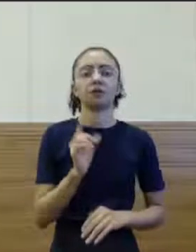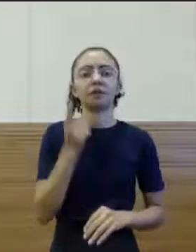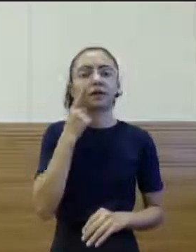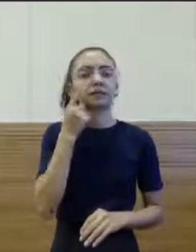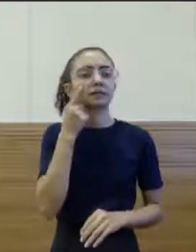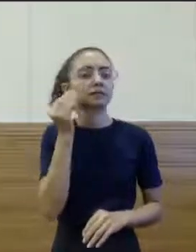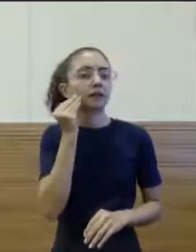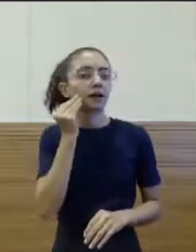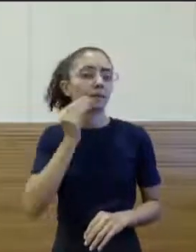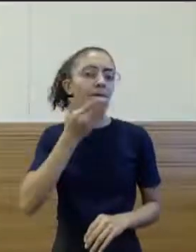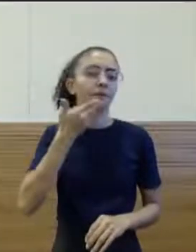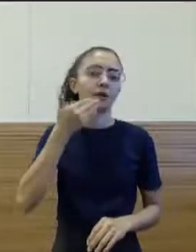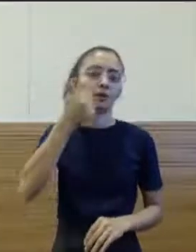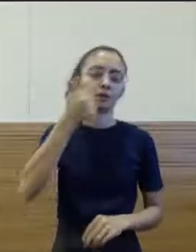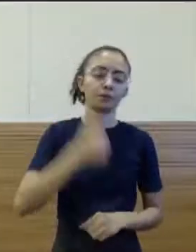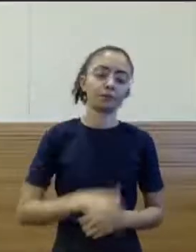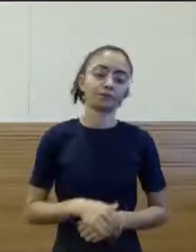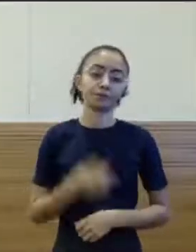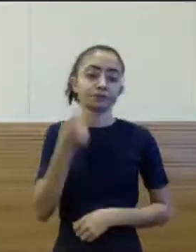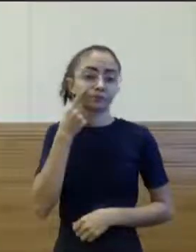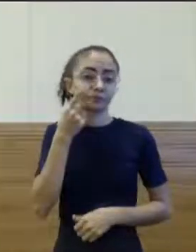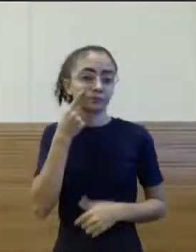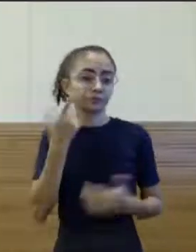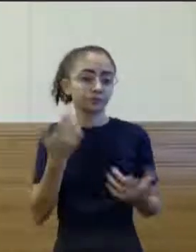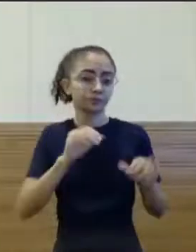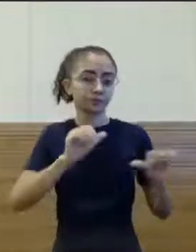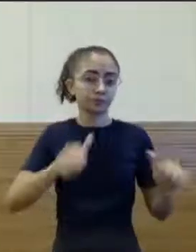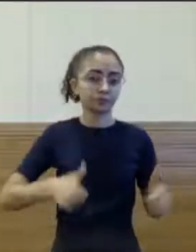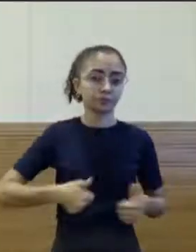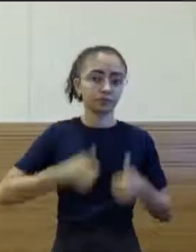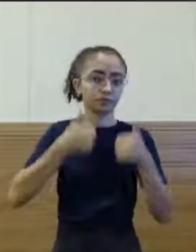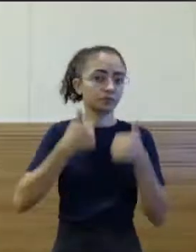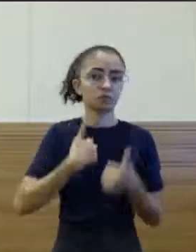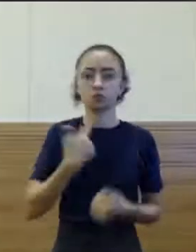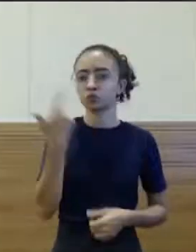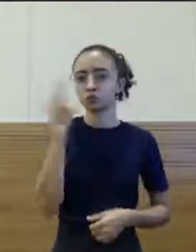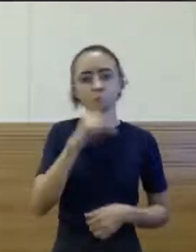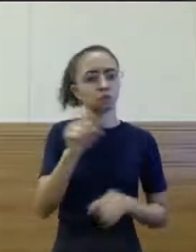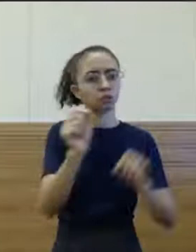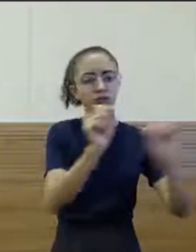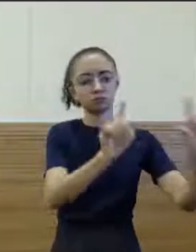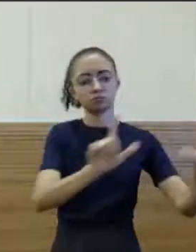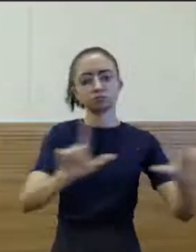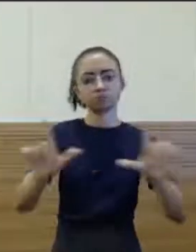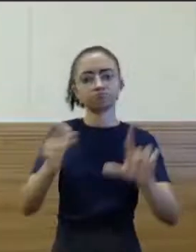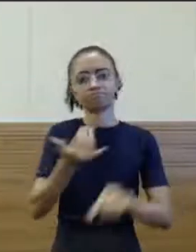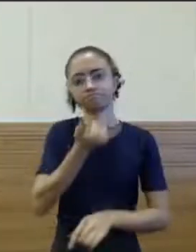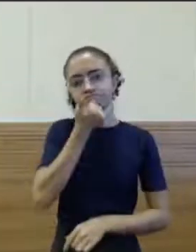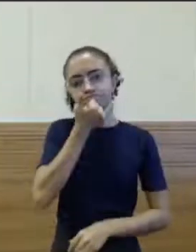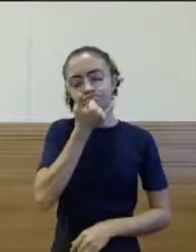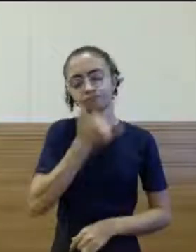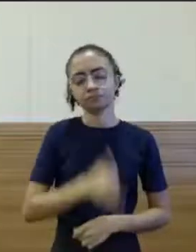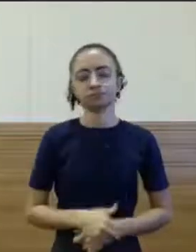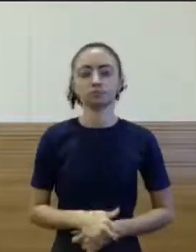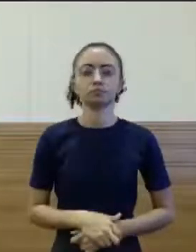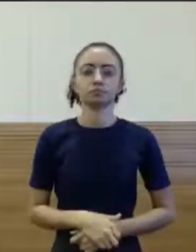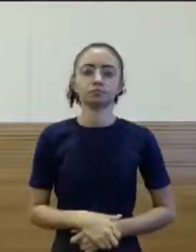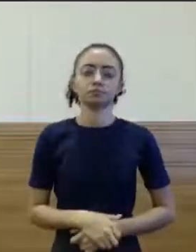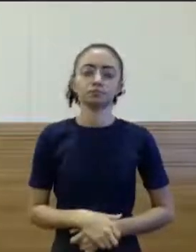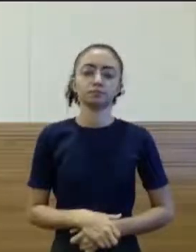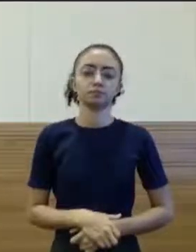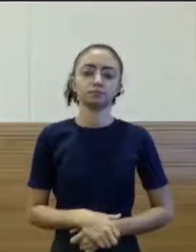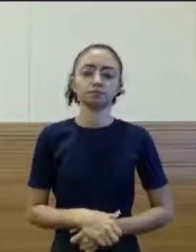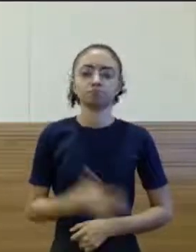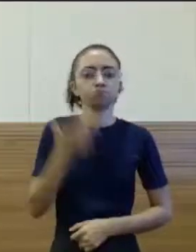because it's not, the presentation isn't running here. Sorry.